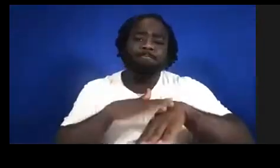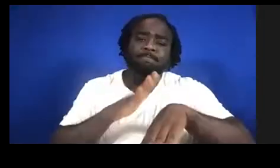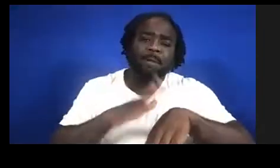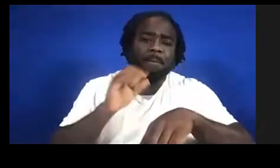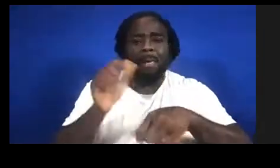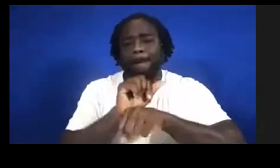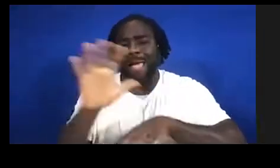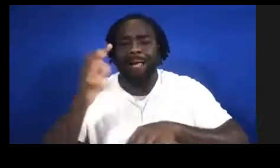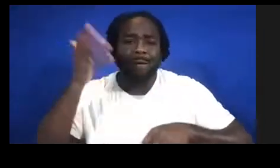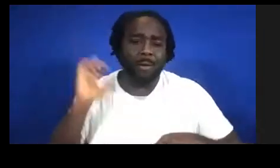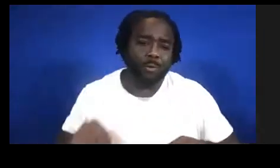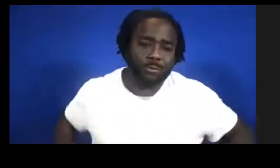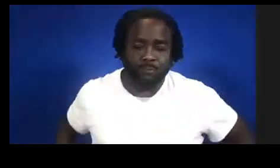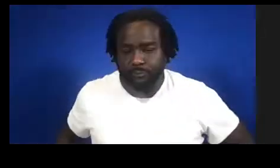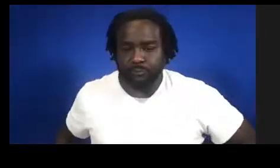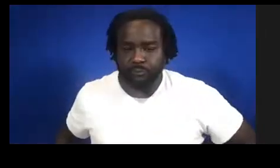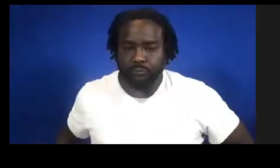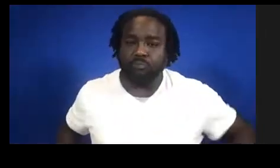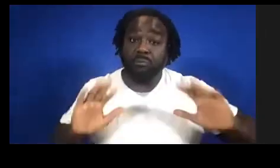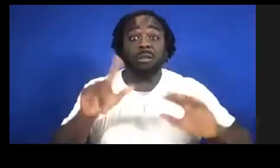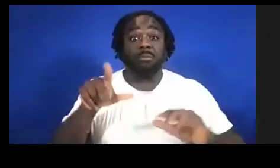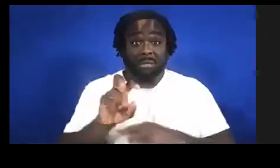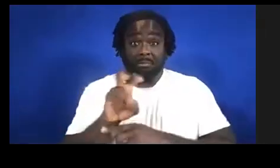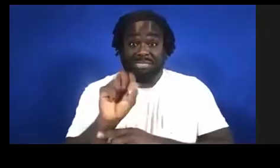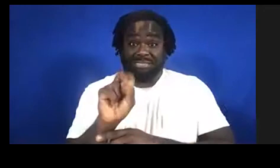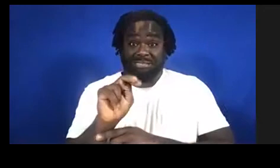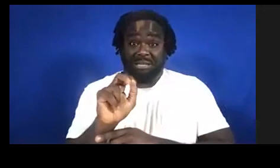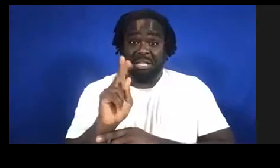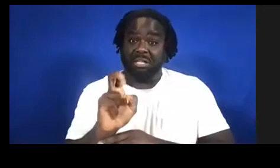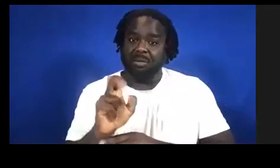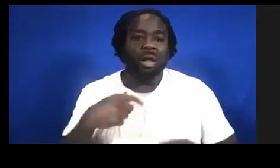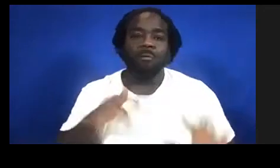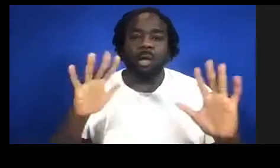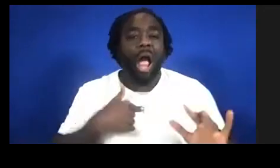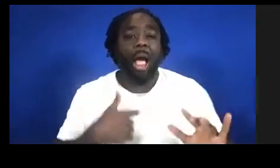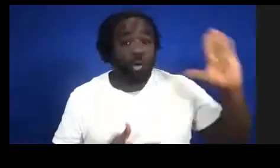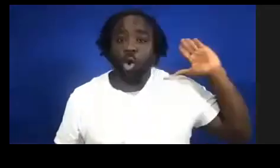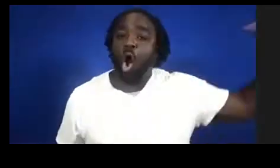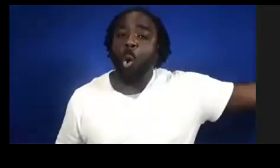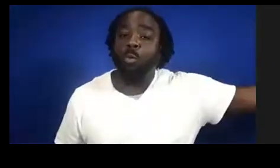And sometimes you on these trails walking and you see these signs that say, beware mountain lions.